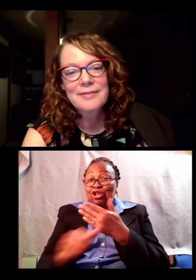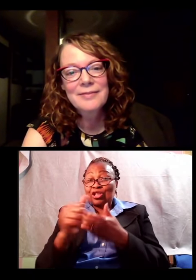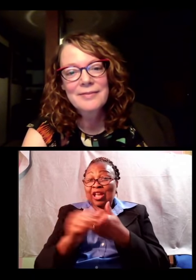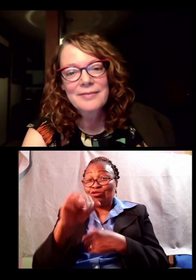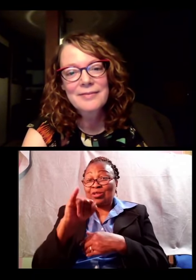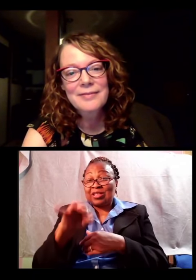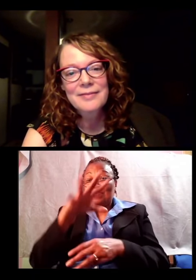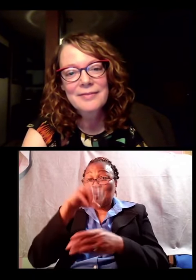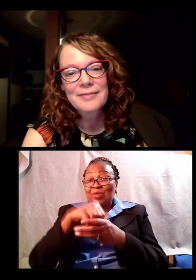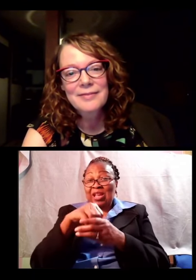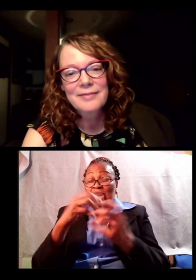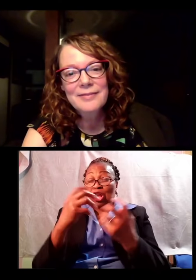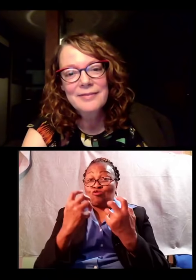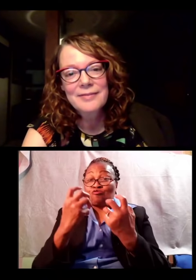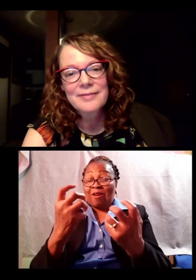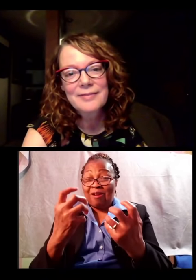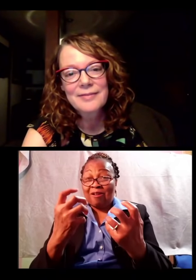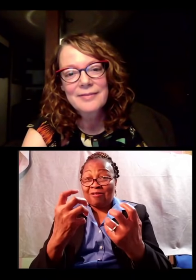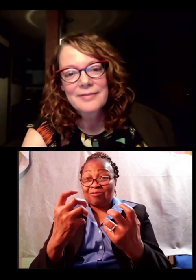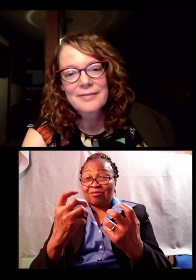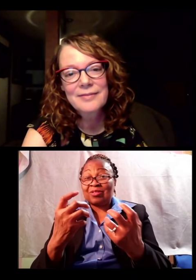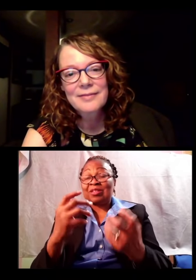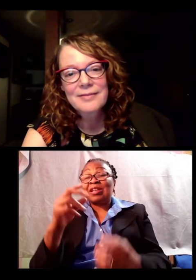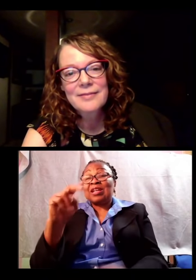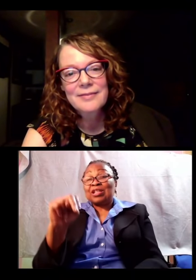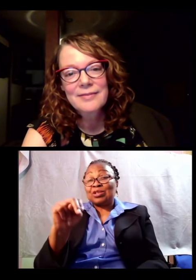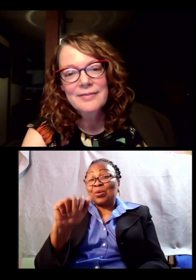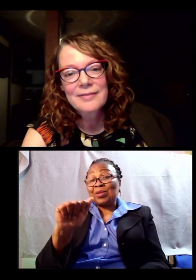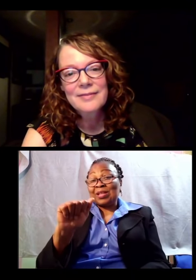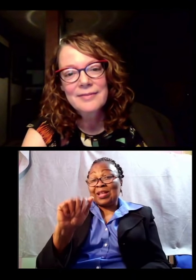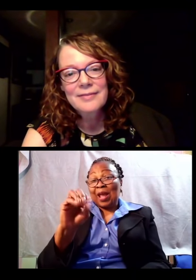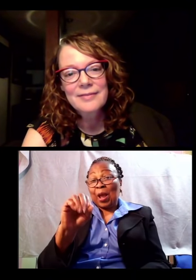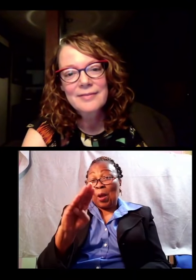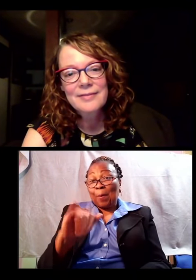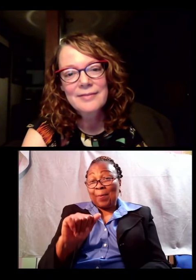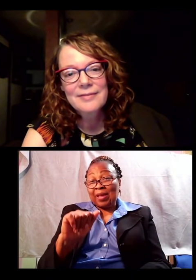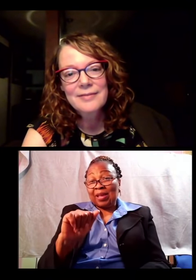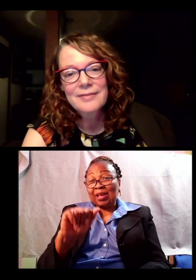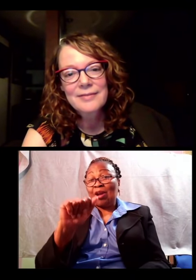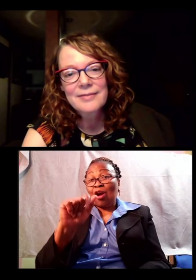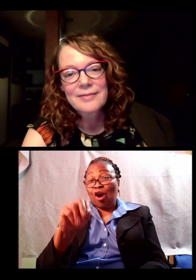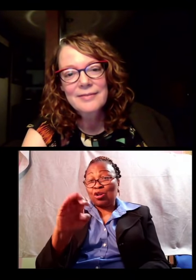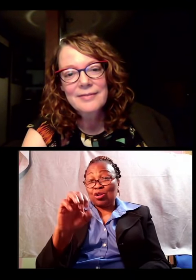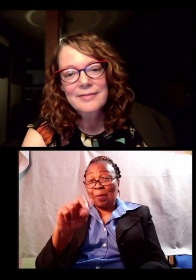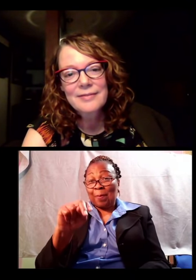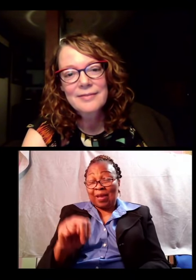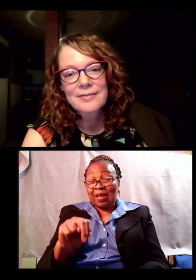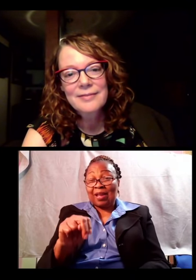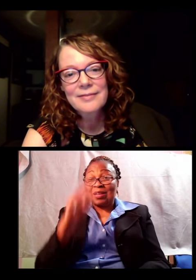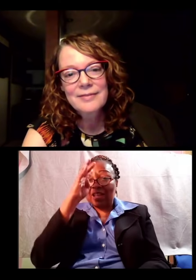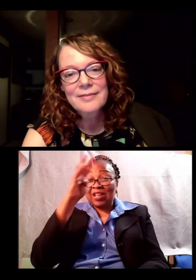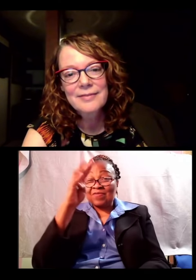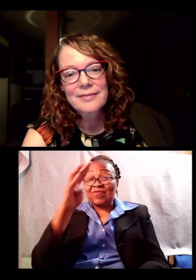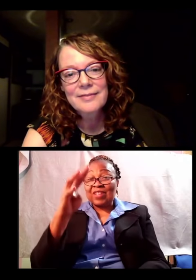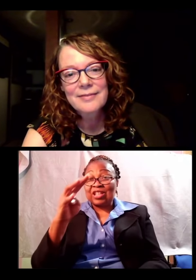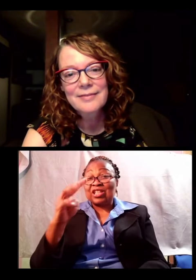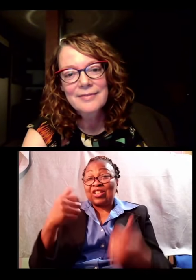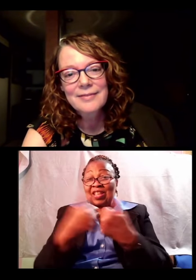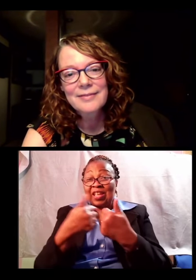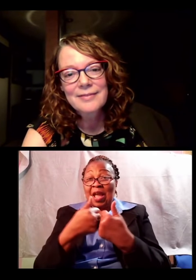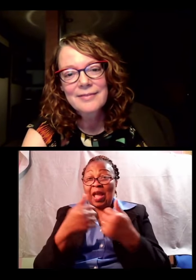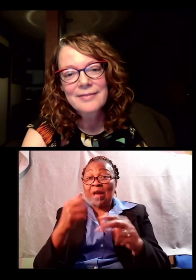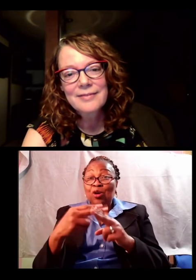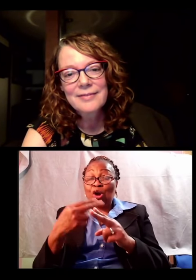pals is the same Naomi Alderman who invented a game called Zombies Run. It's actually